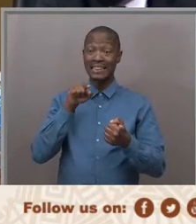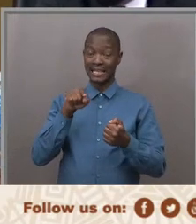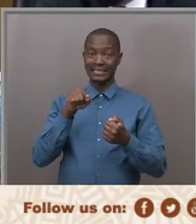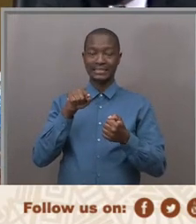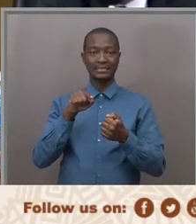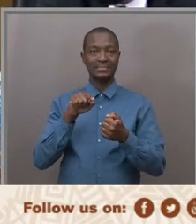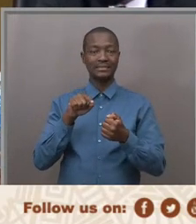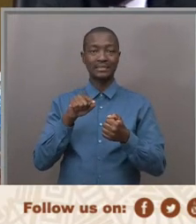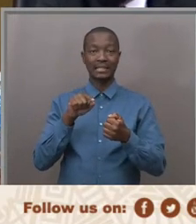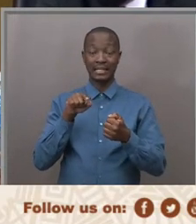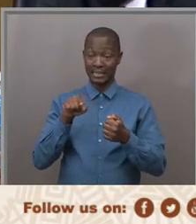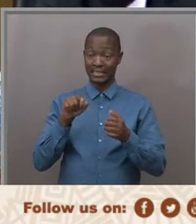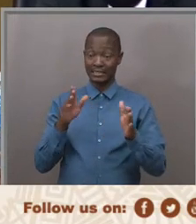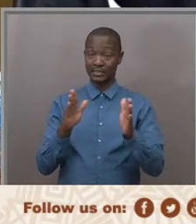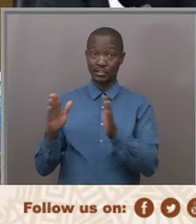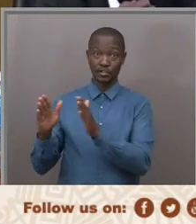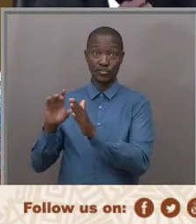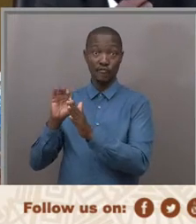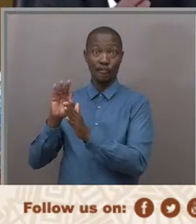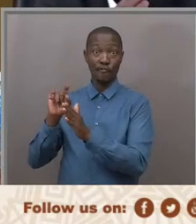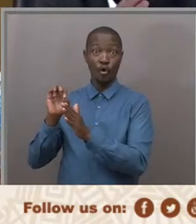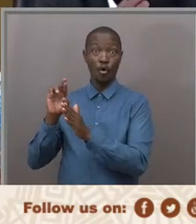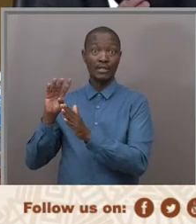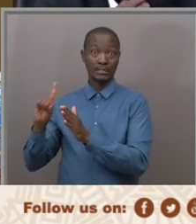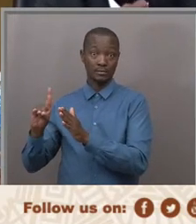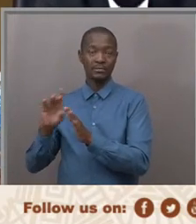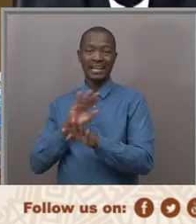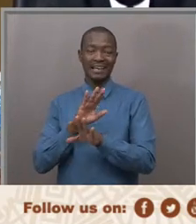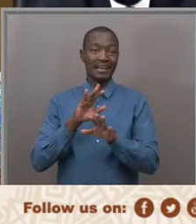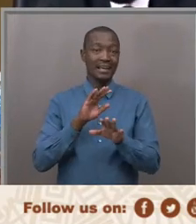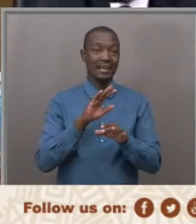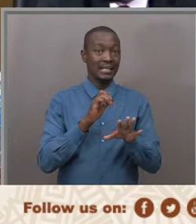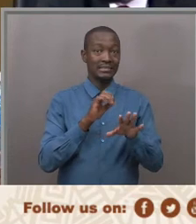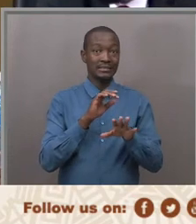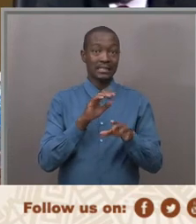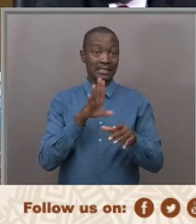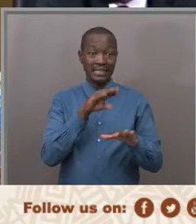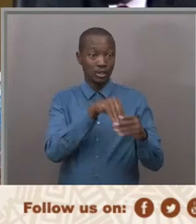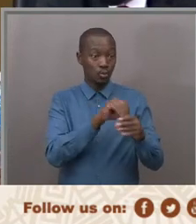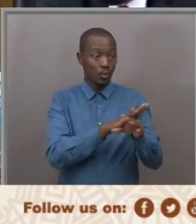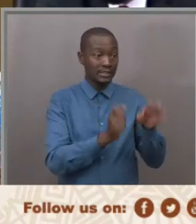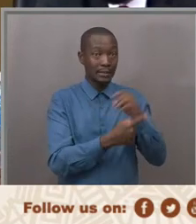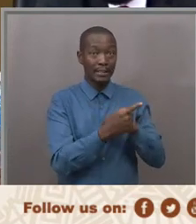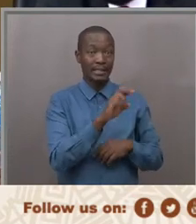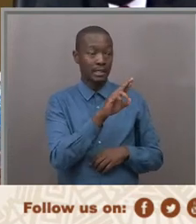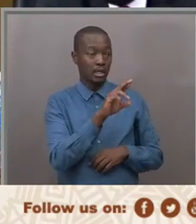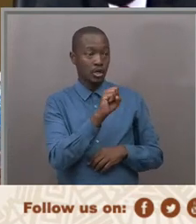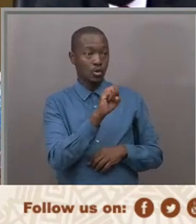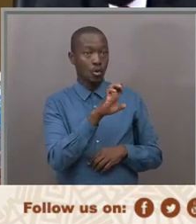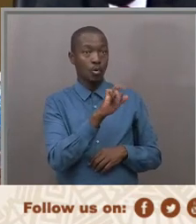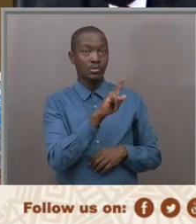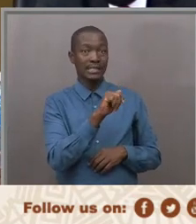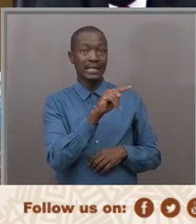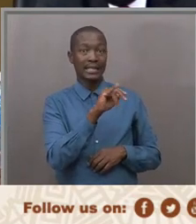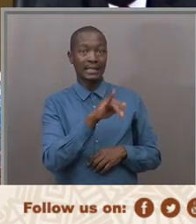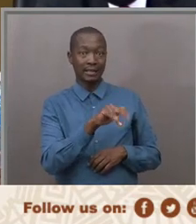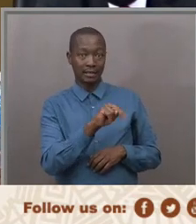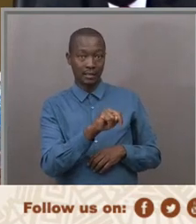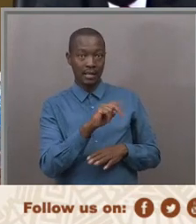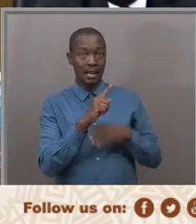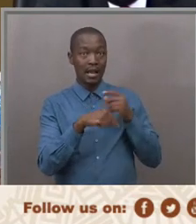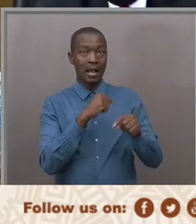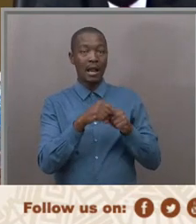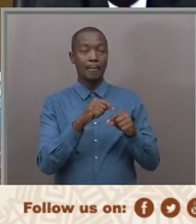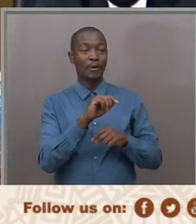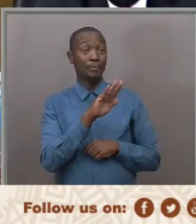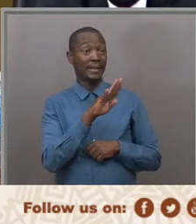is just for Ford. It excludes what's happening in Roslyn with regard to BMW and Nissan there.